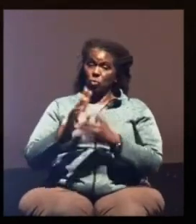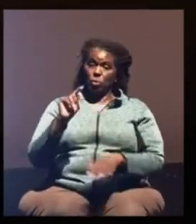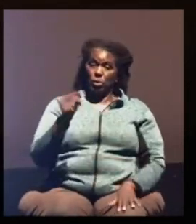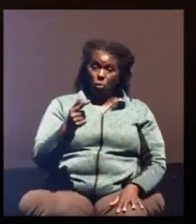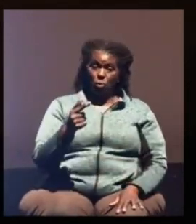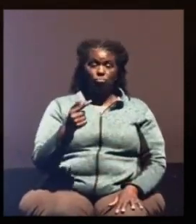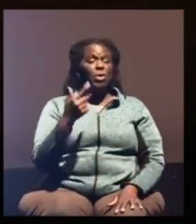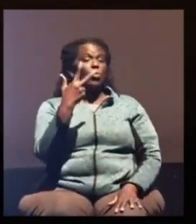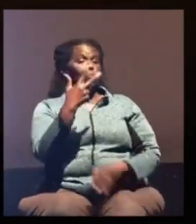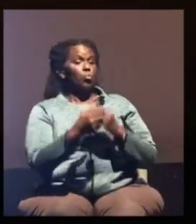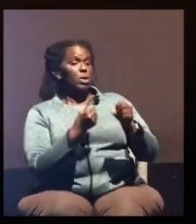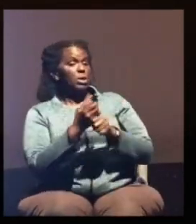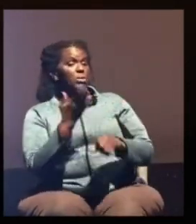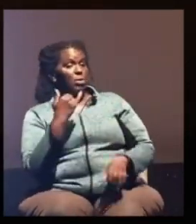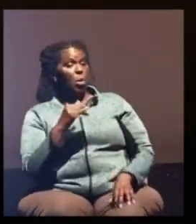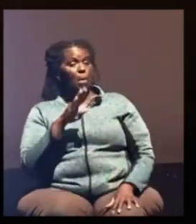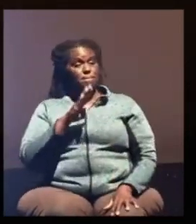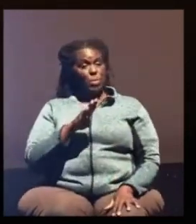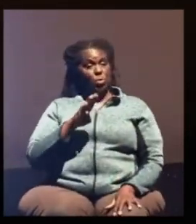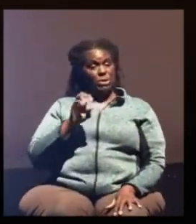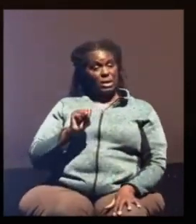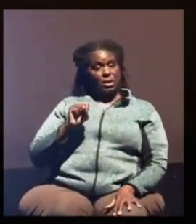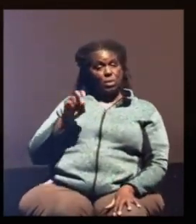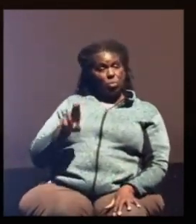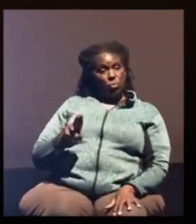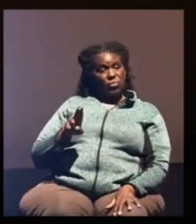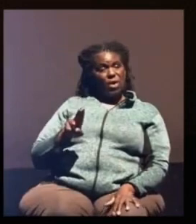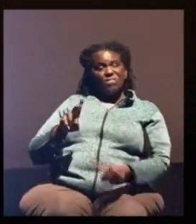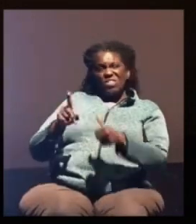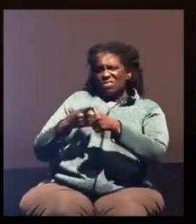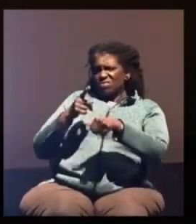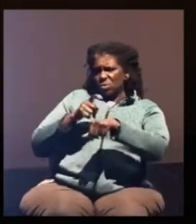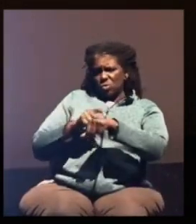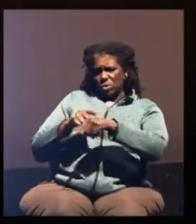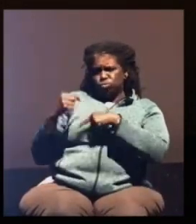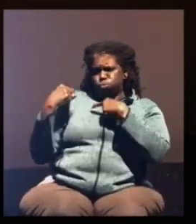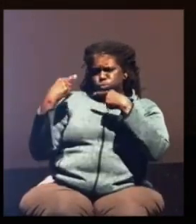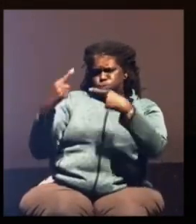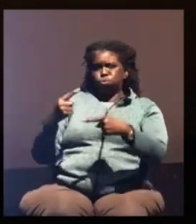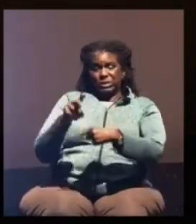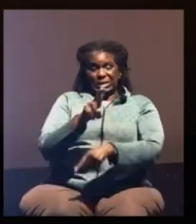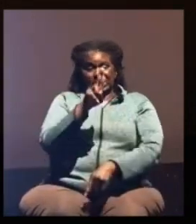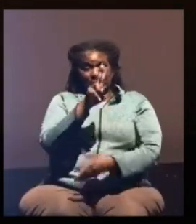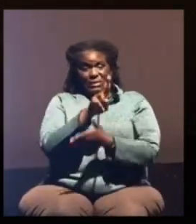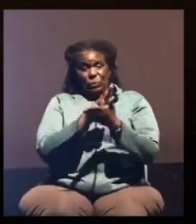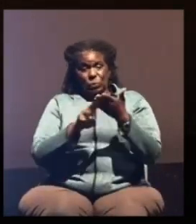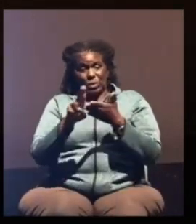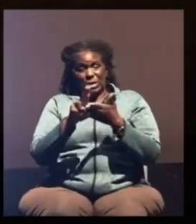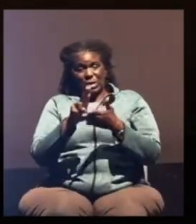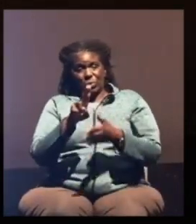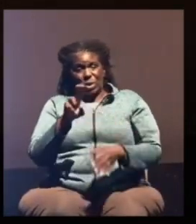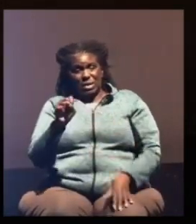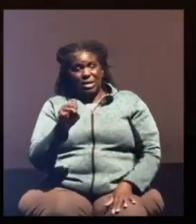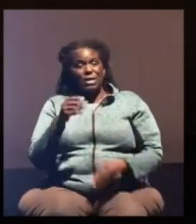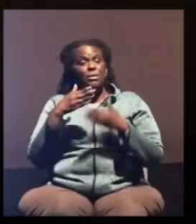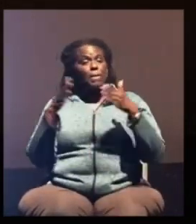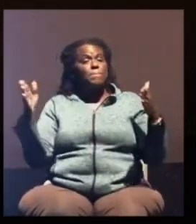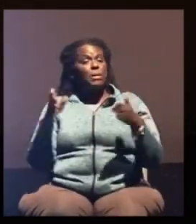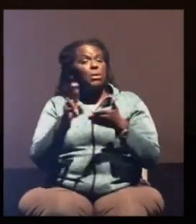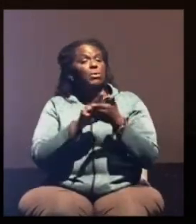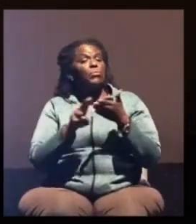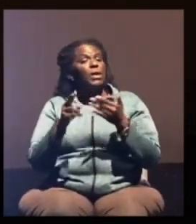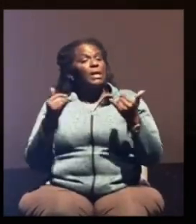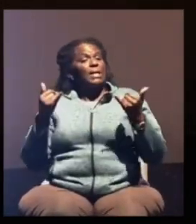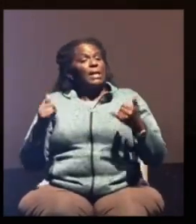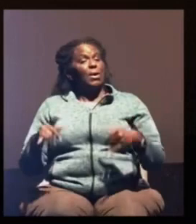about 3 years ago, Ball State University did, for the first time in the United States, it is a public university that has